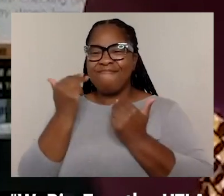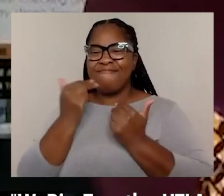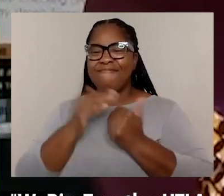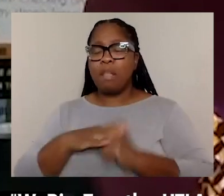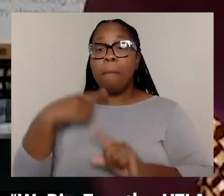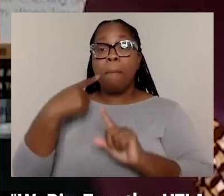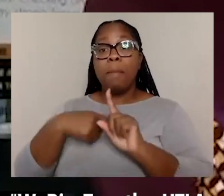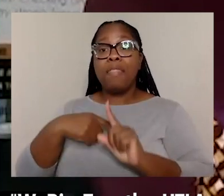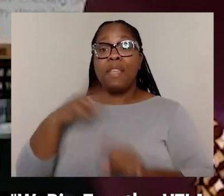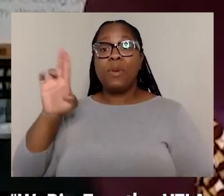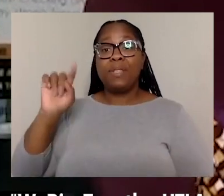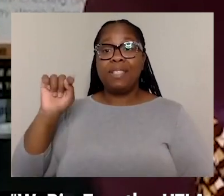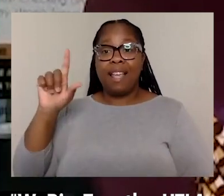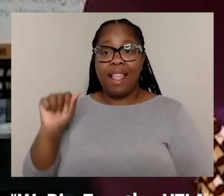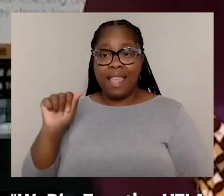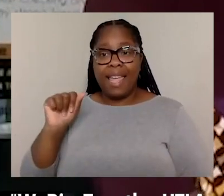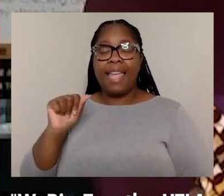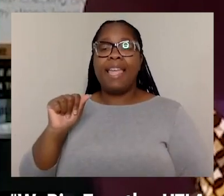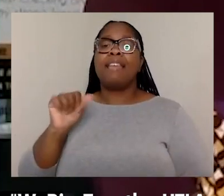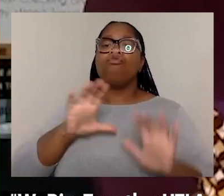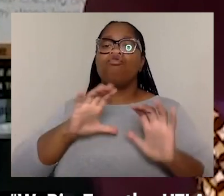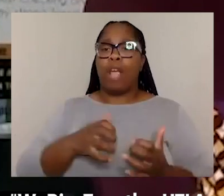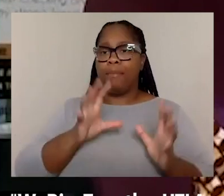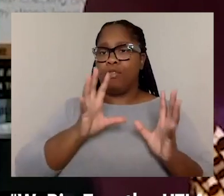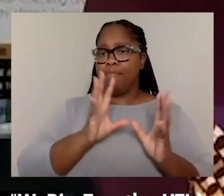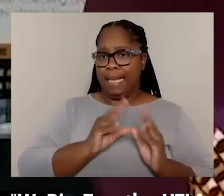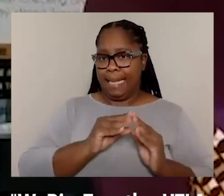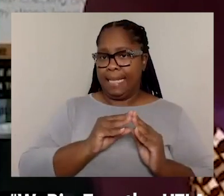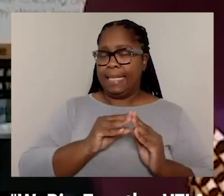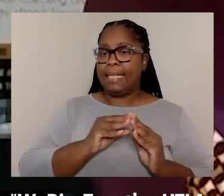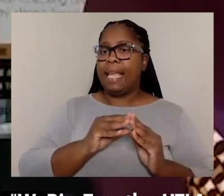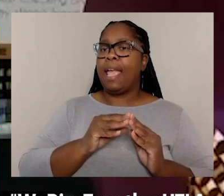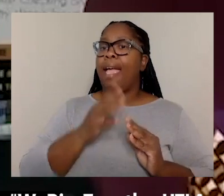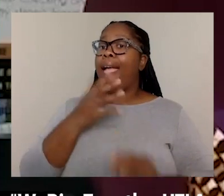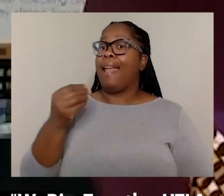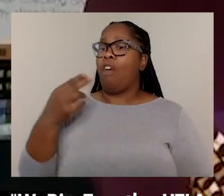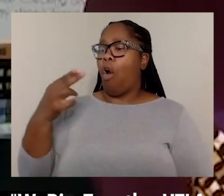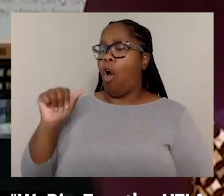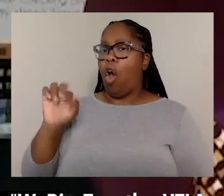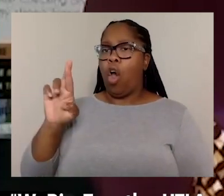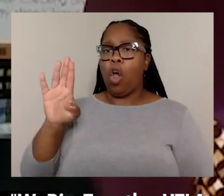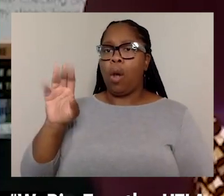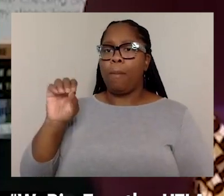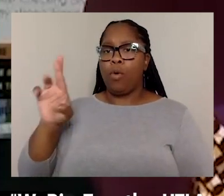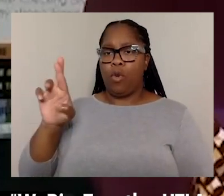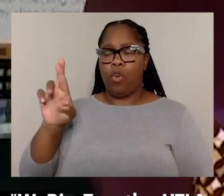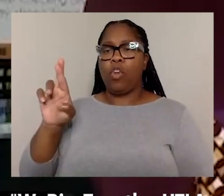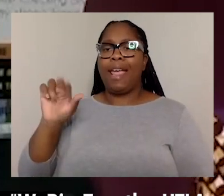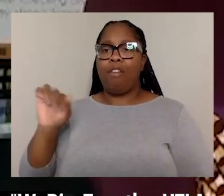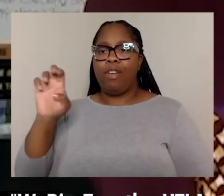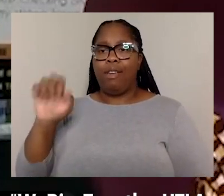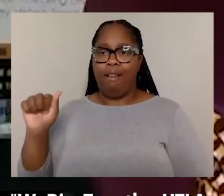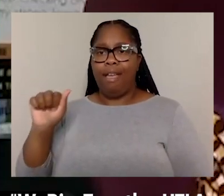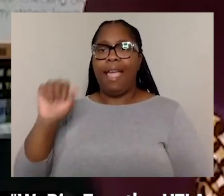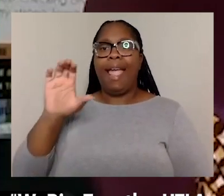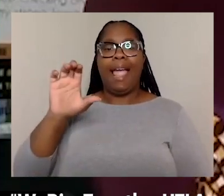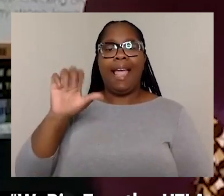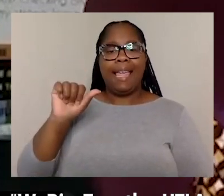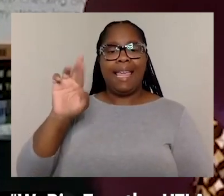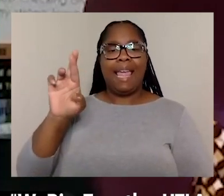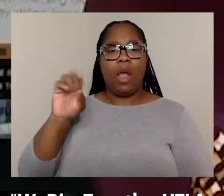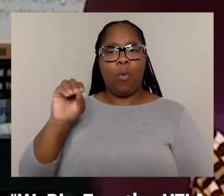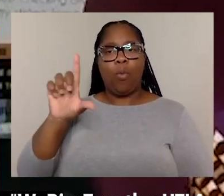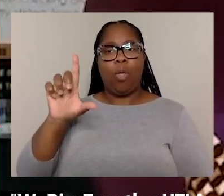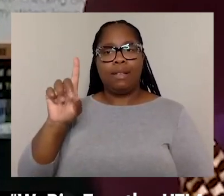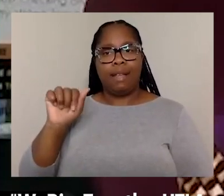UTLA chapter meetings. And Harbor Area's Carroldale Elementary, led by Xavier